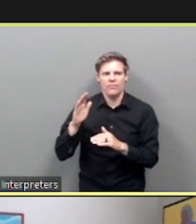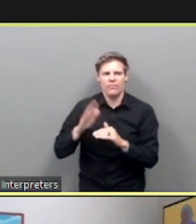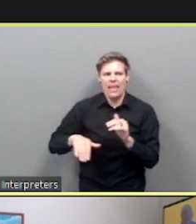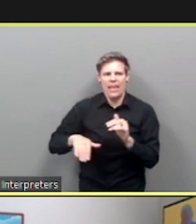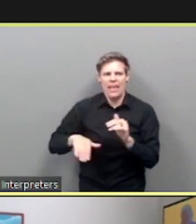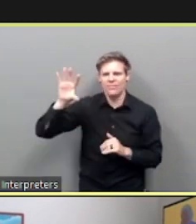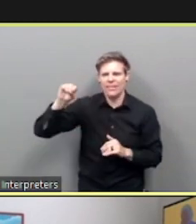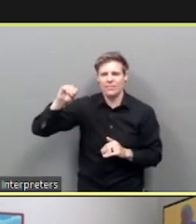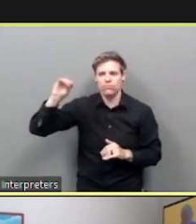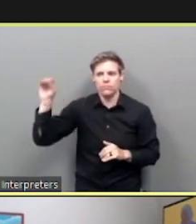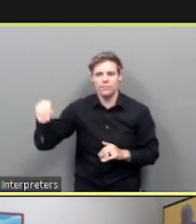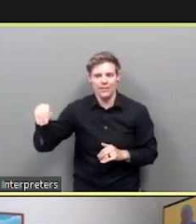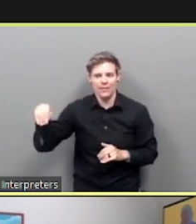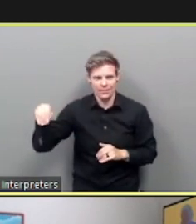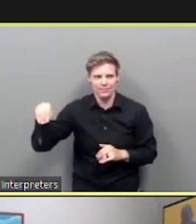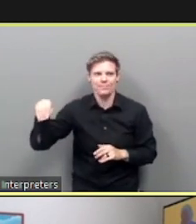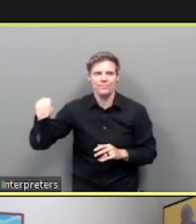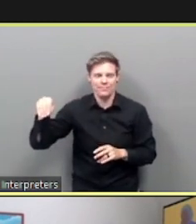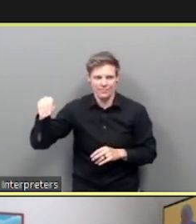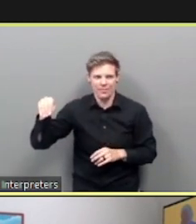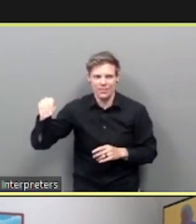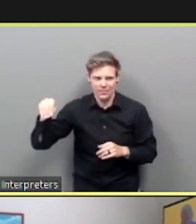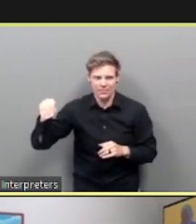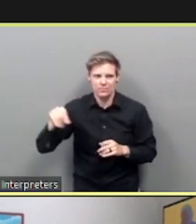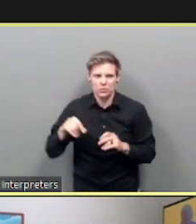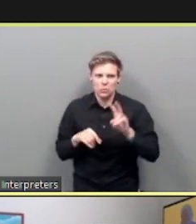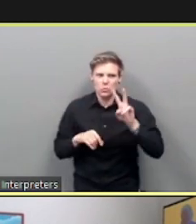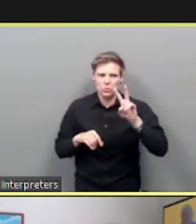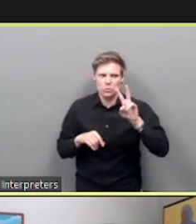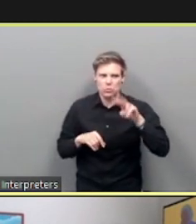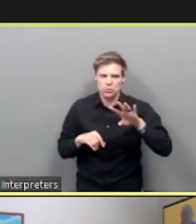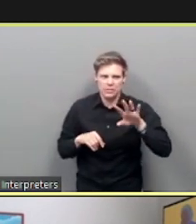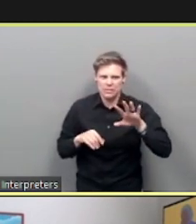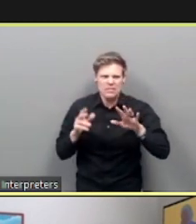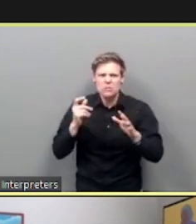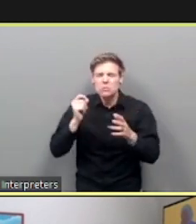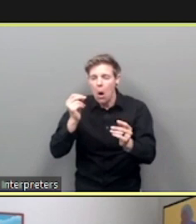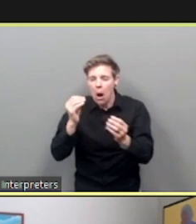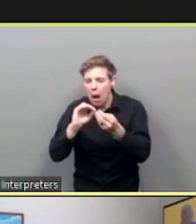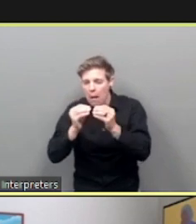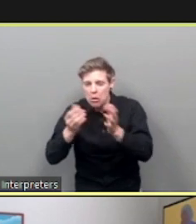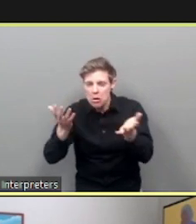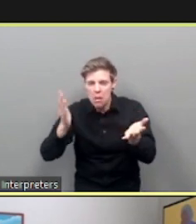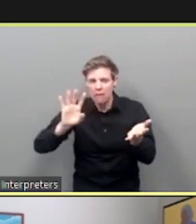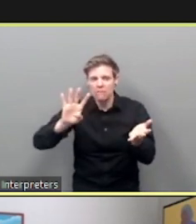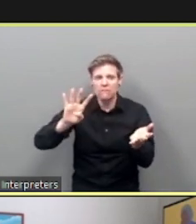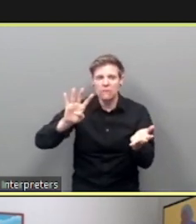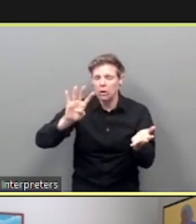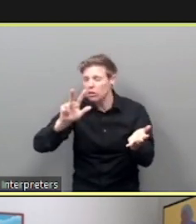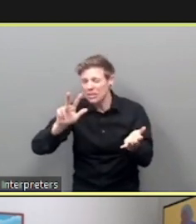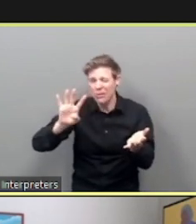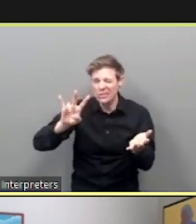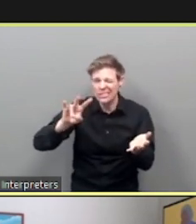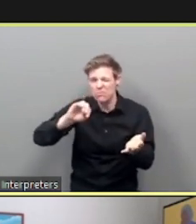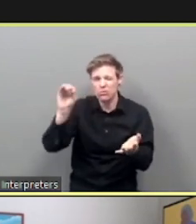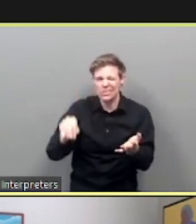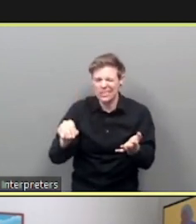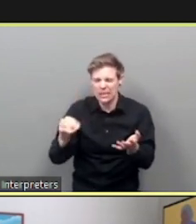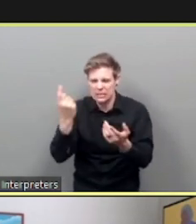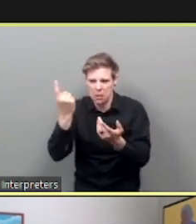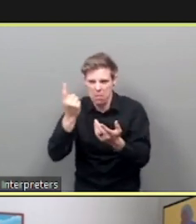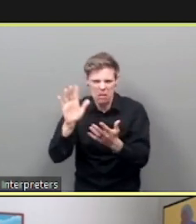like, I don't know, 43% or 43.7% of people who